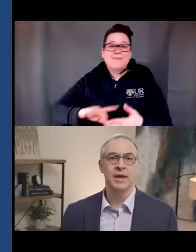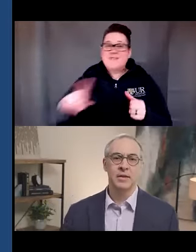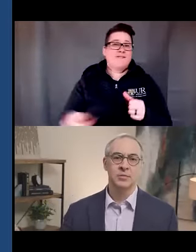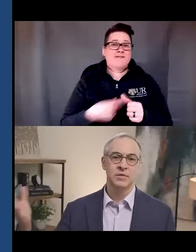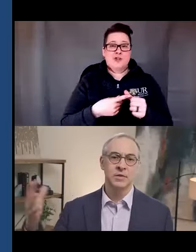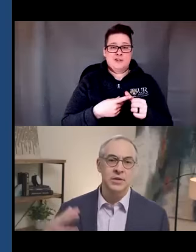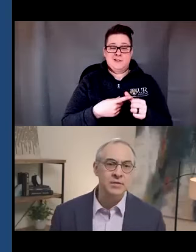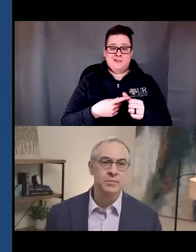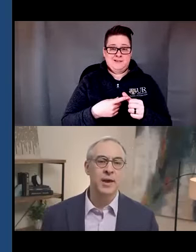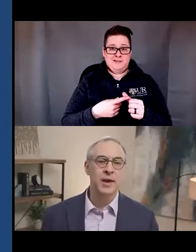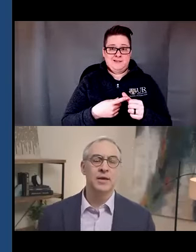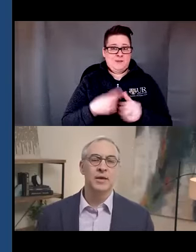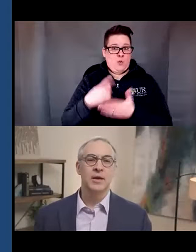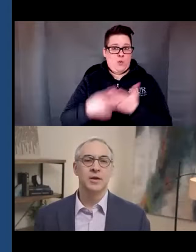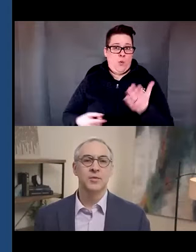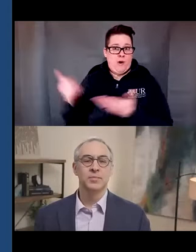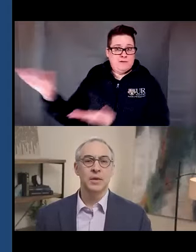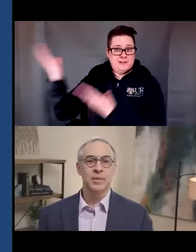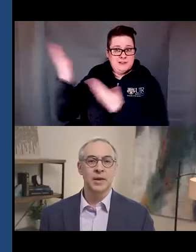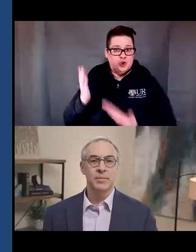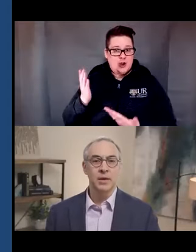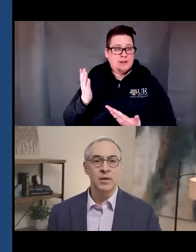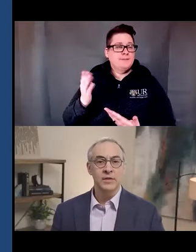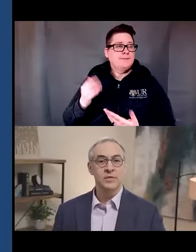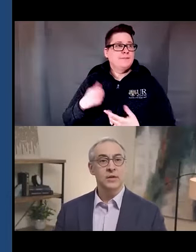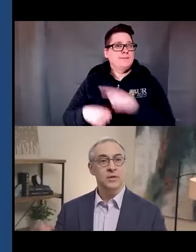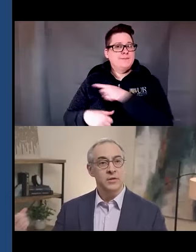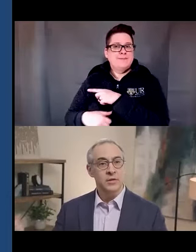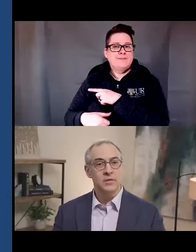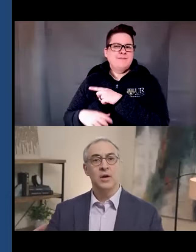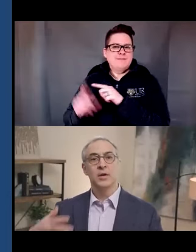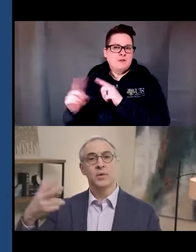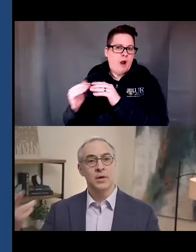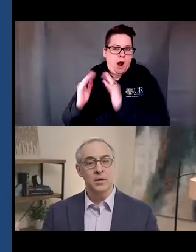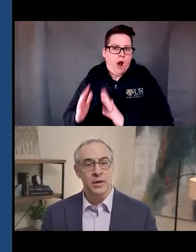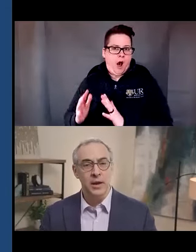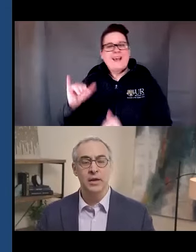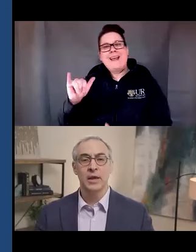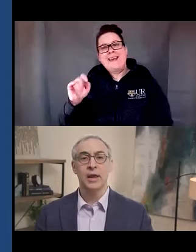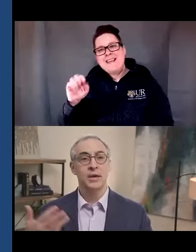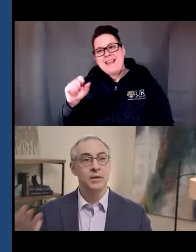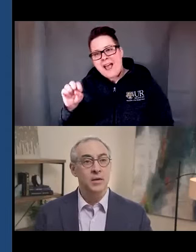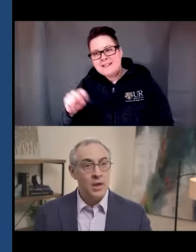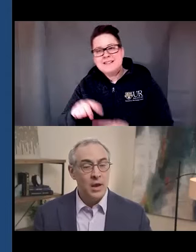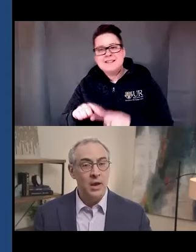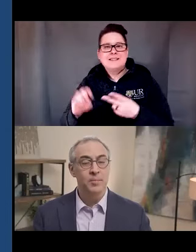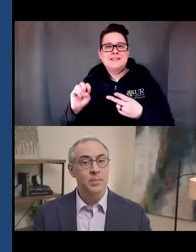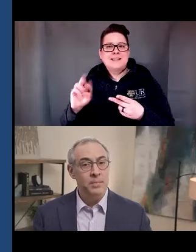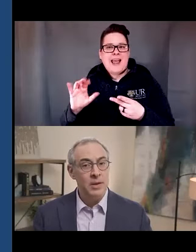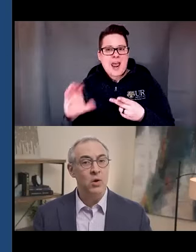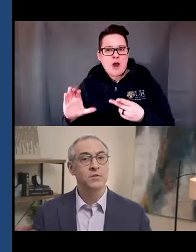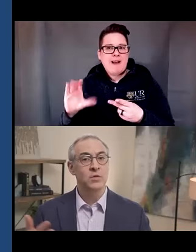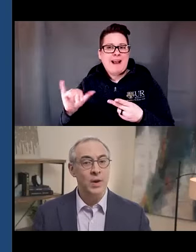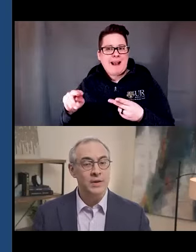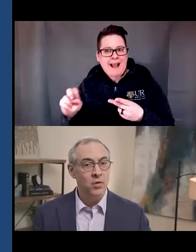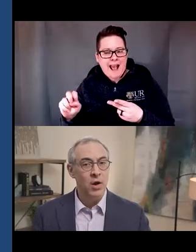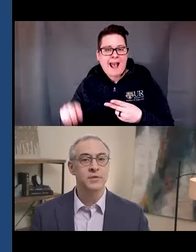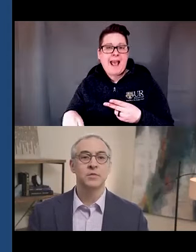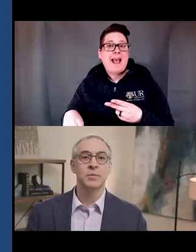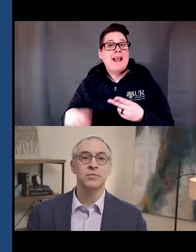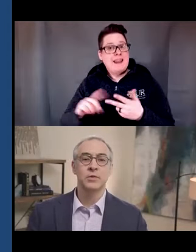in that was suggested by colleagues here, Gates Conwell, Eric Kane, but also